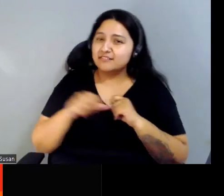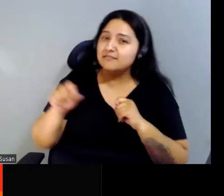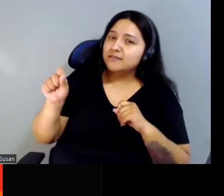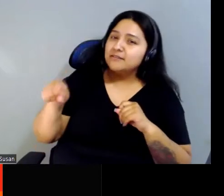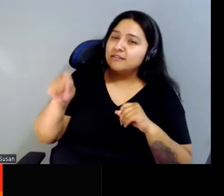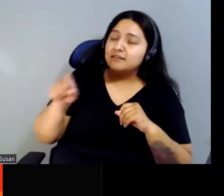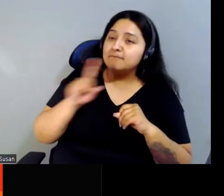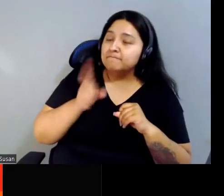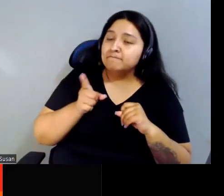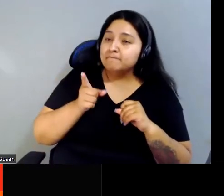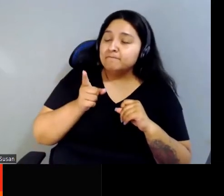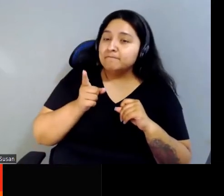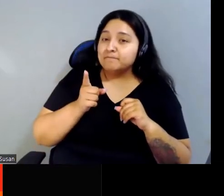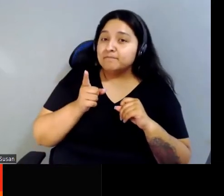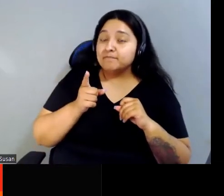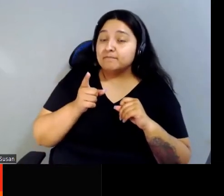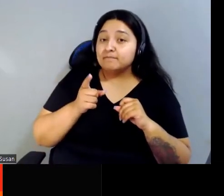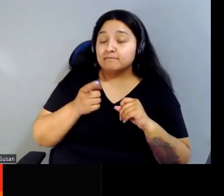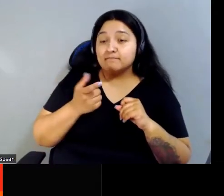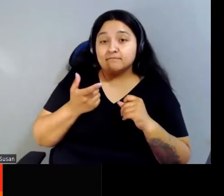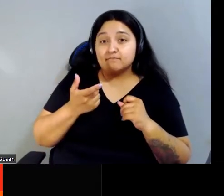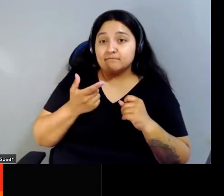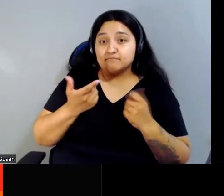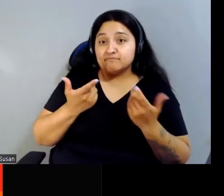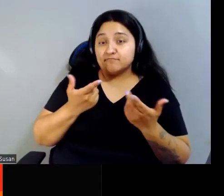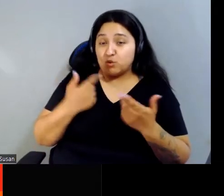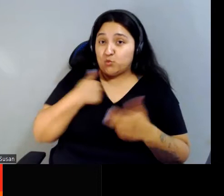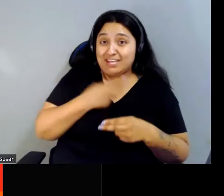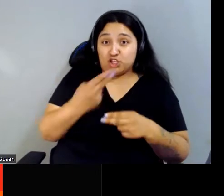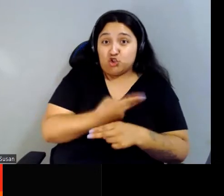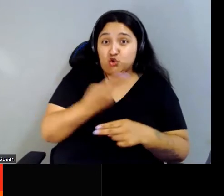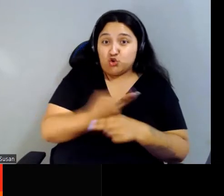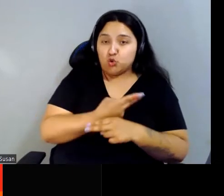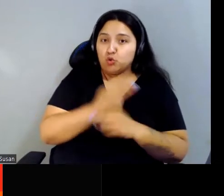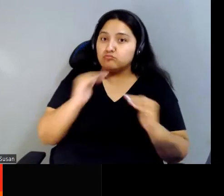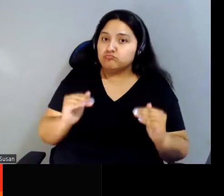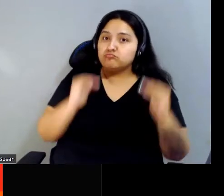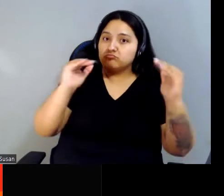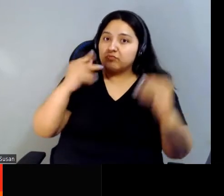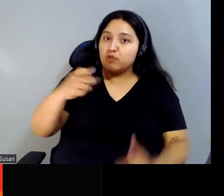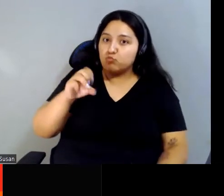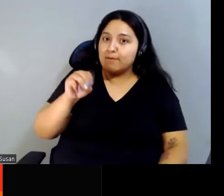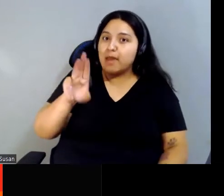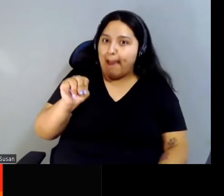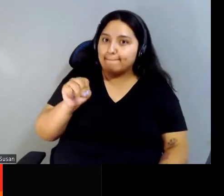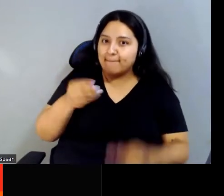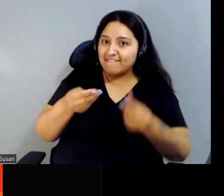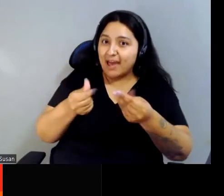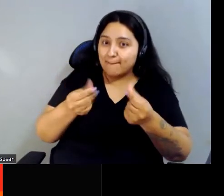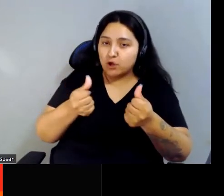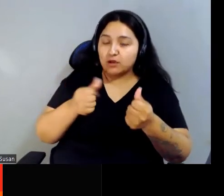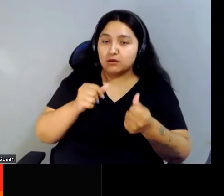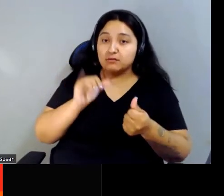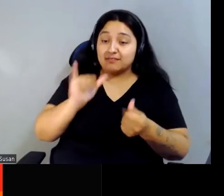As a luxury line using premium fabrics, fabric is one of the least expensive things in what I